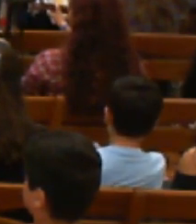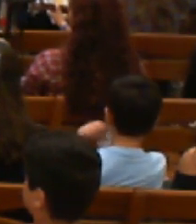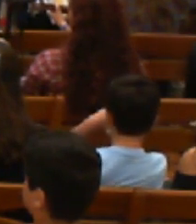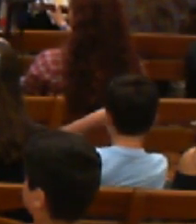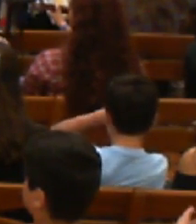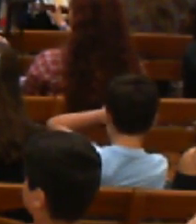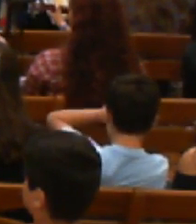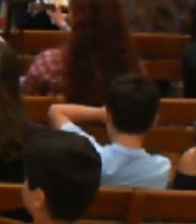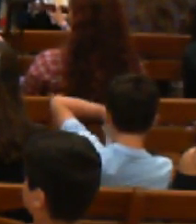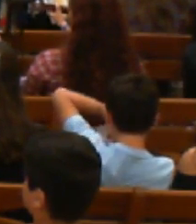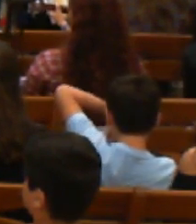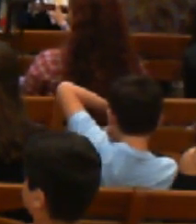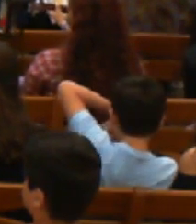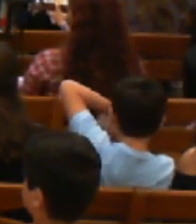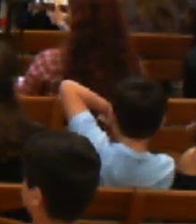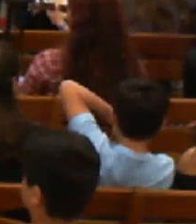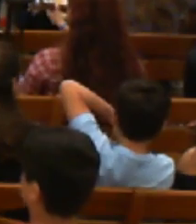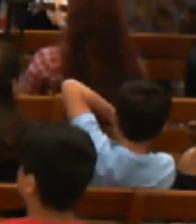Amen.